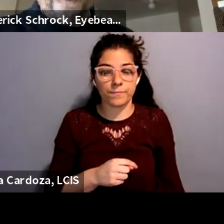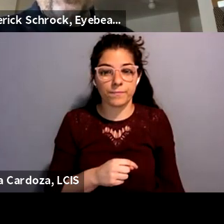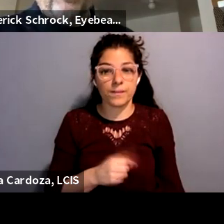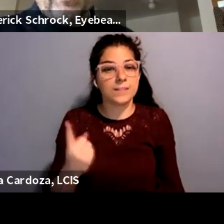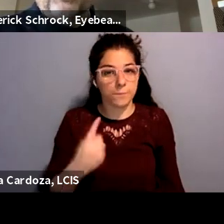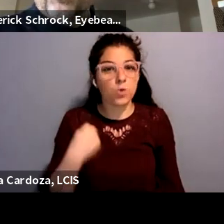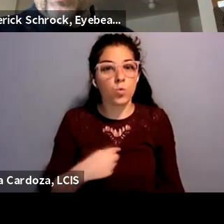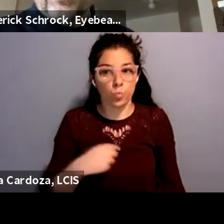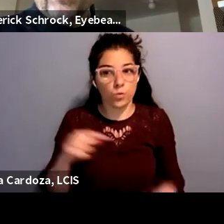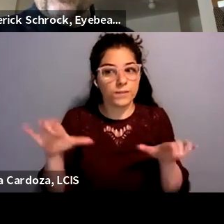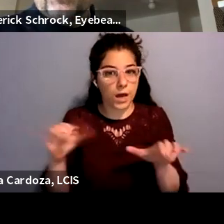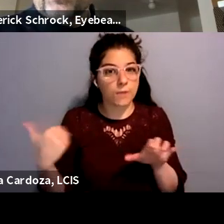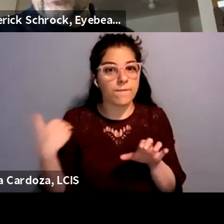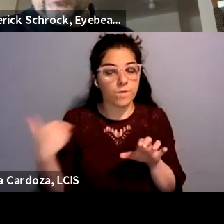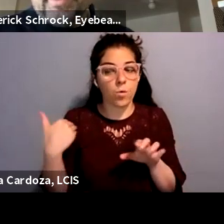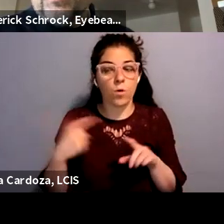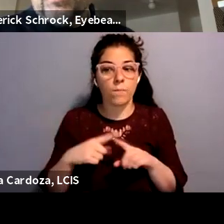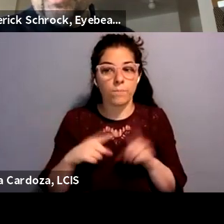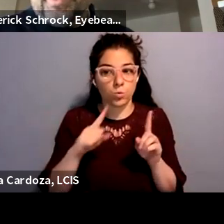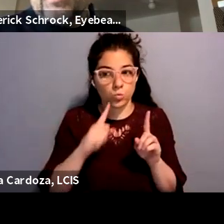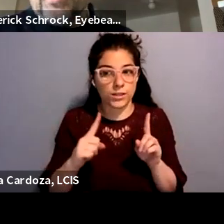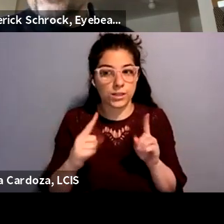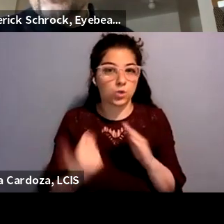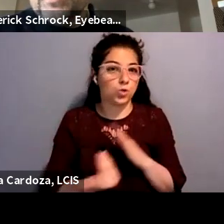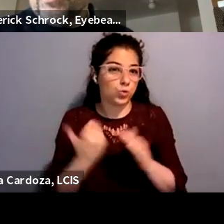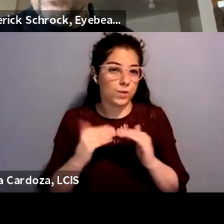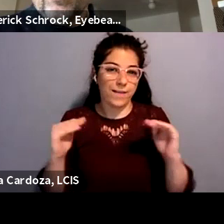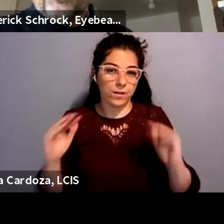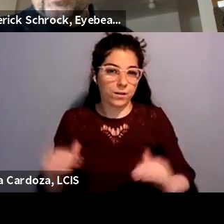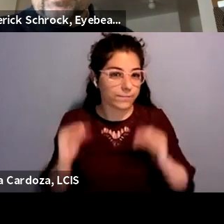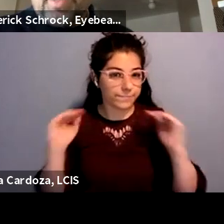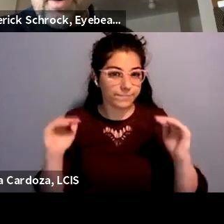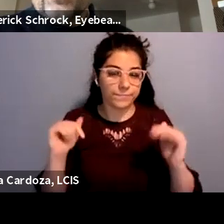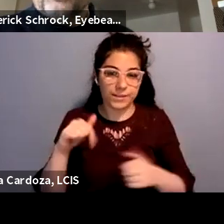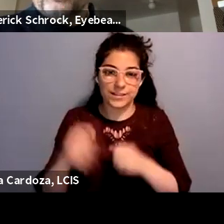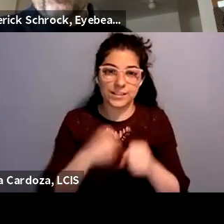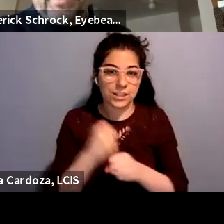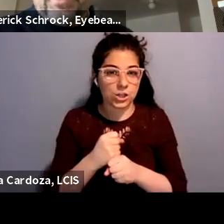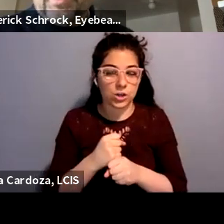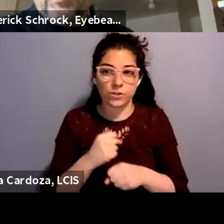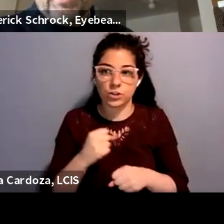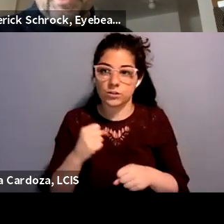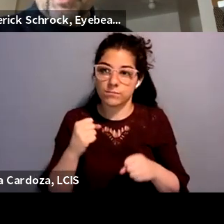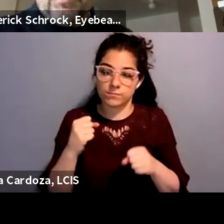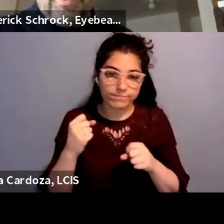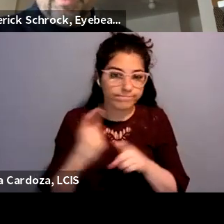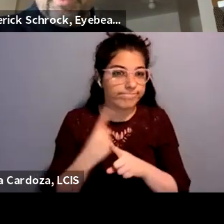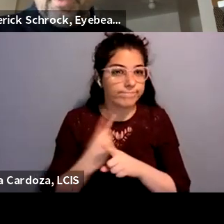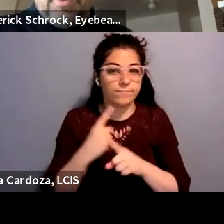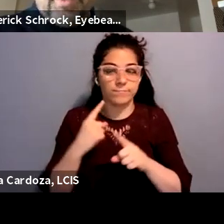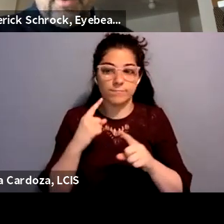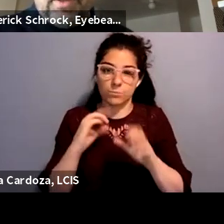we have done in the past, but really took to a new level during this crisis year of just constant and regular communication